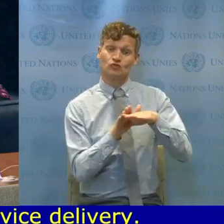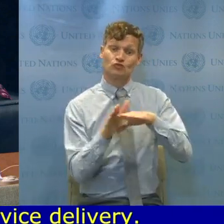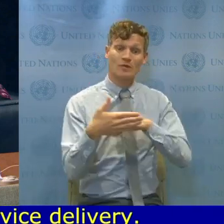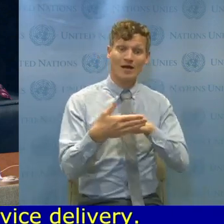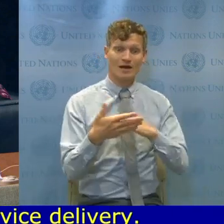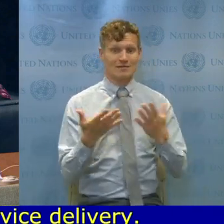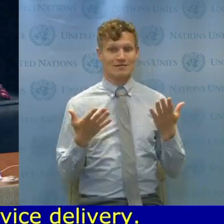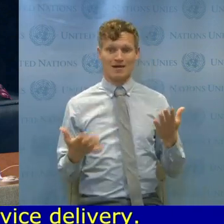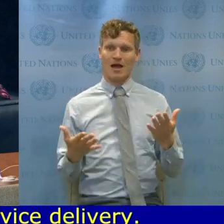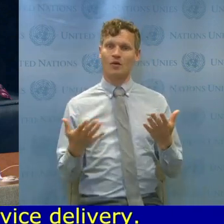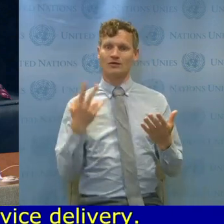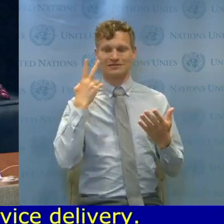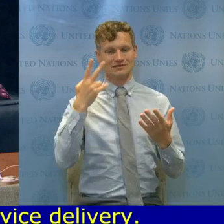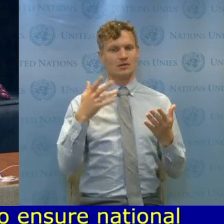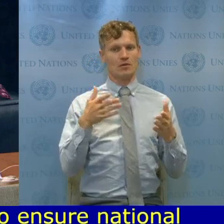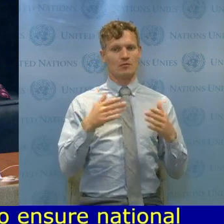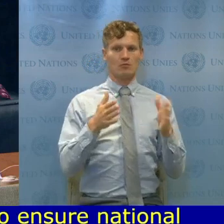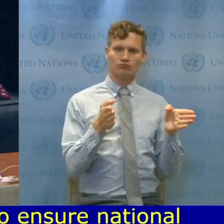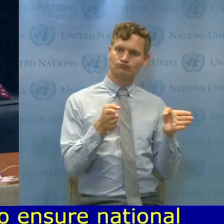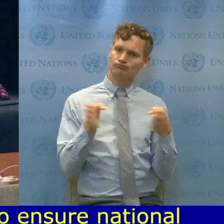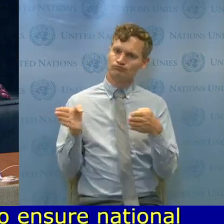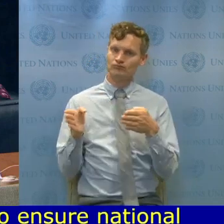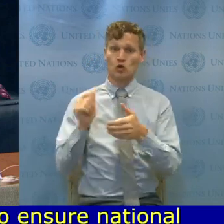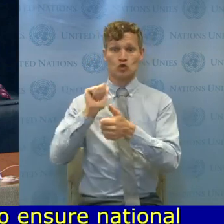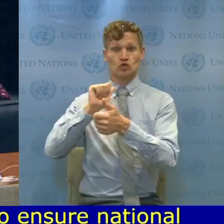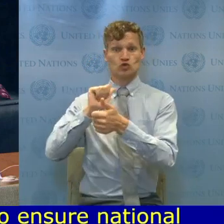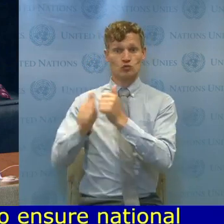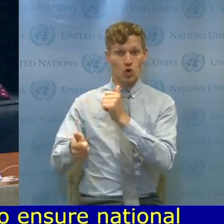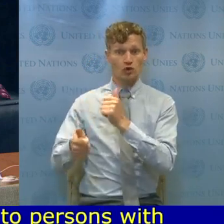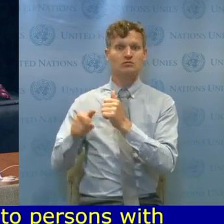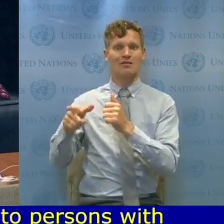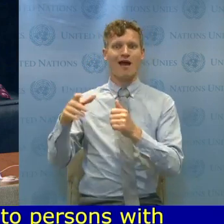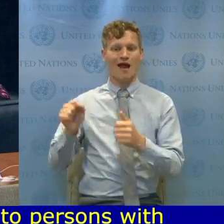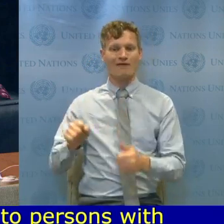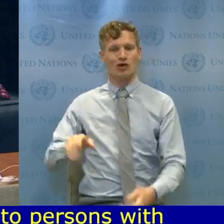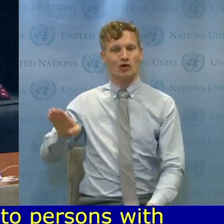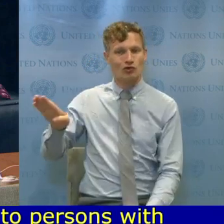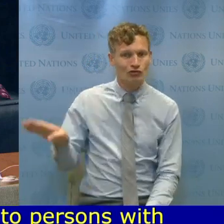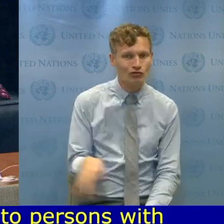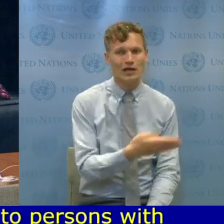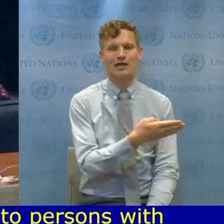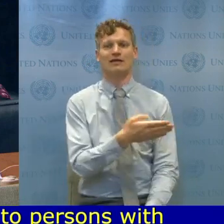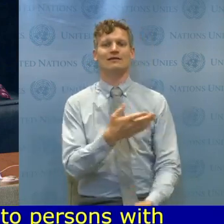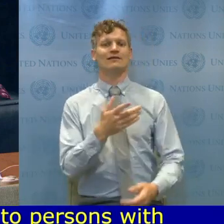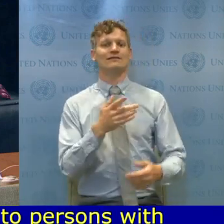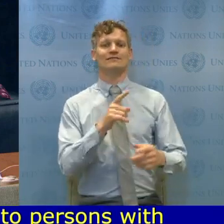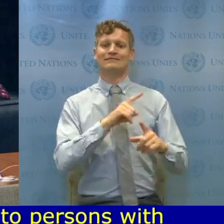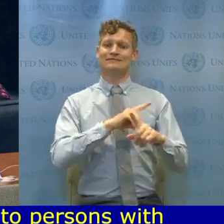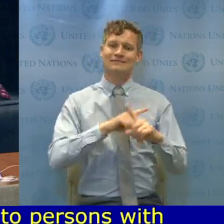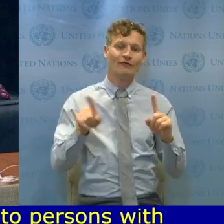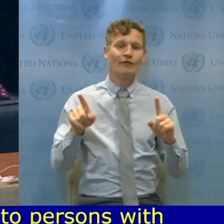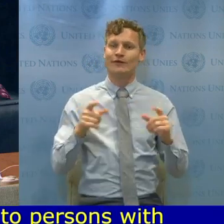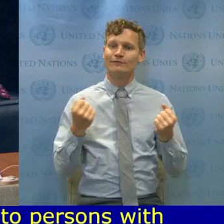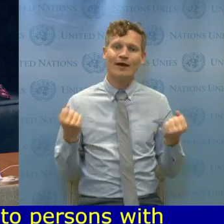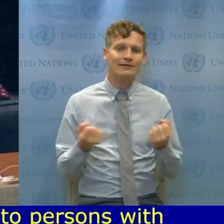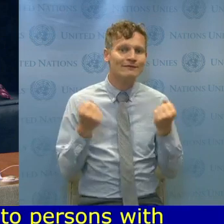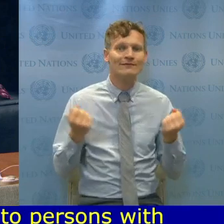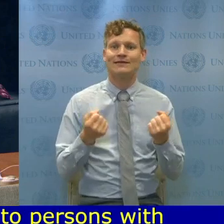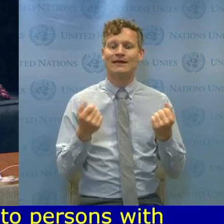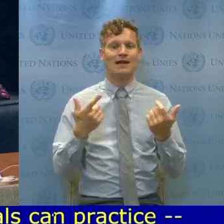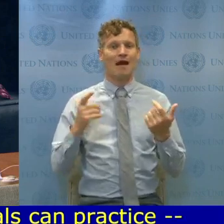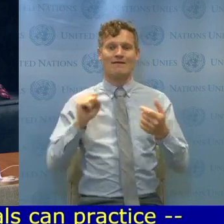can participate in activities including band cricket competitions, Special Olympics, and International Paralympics